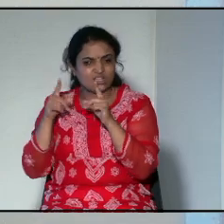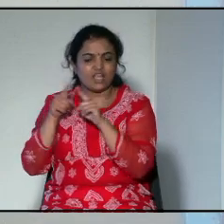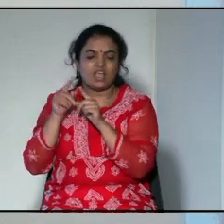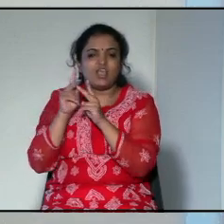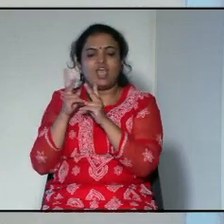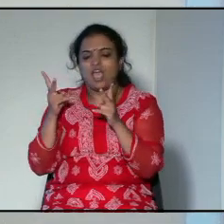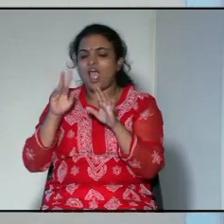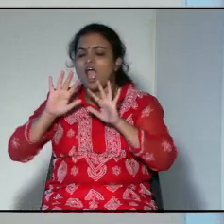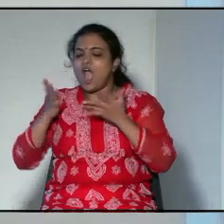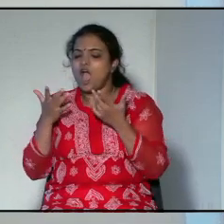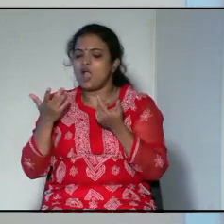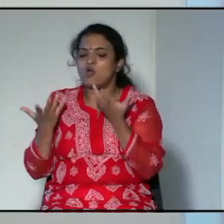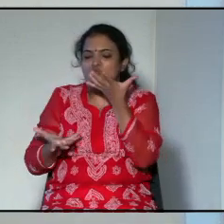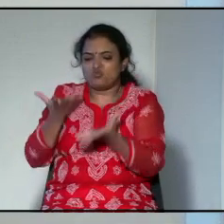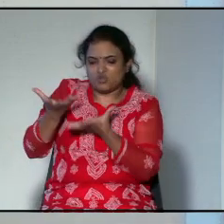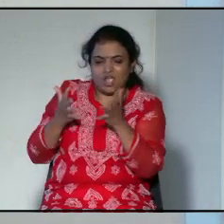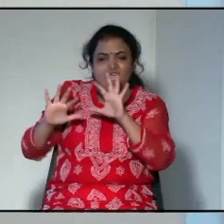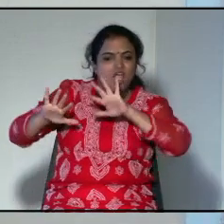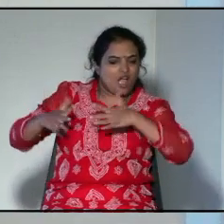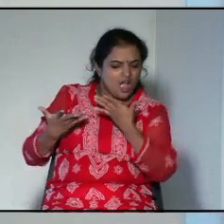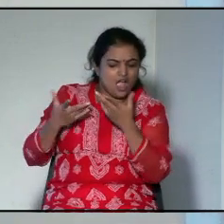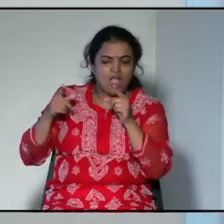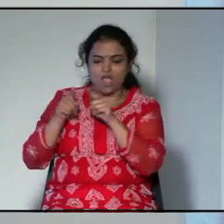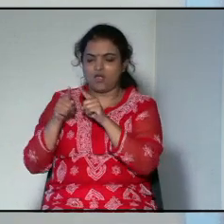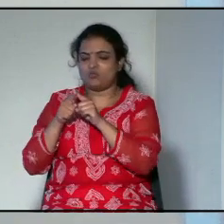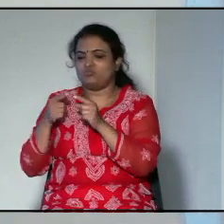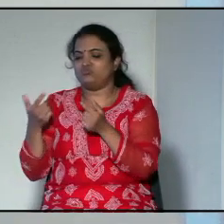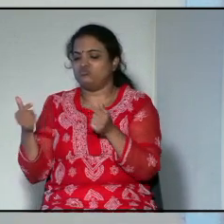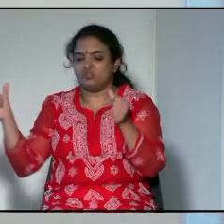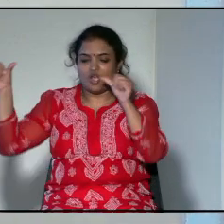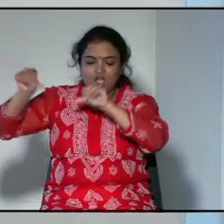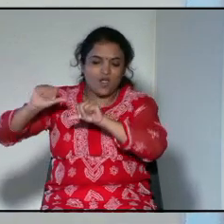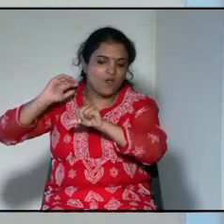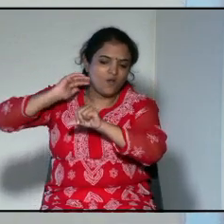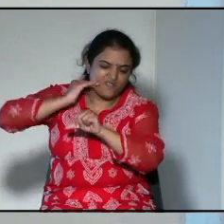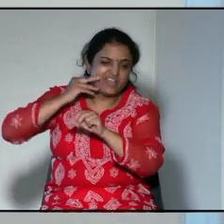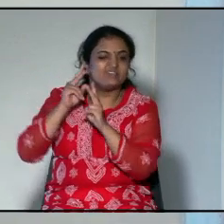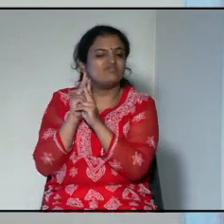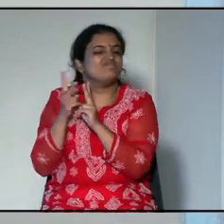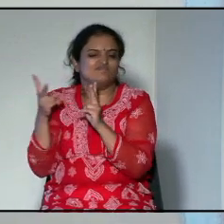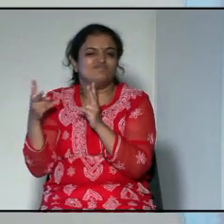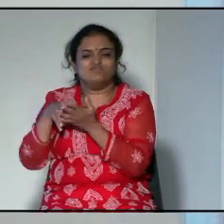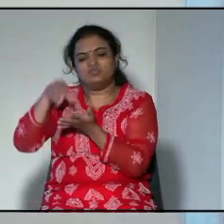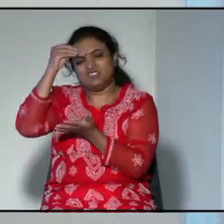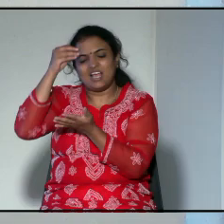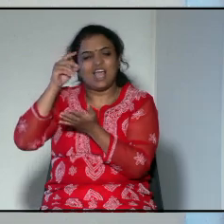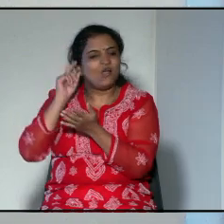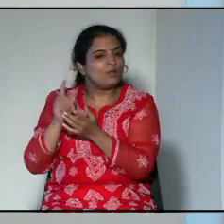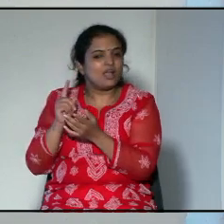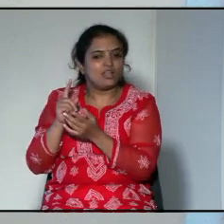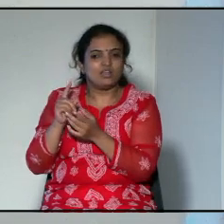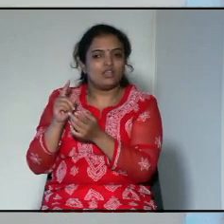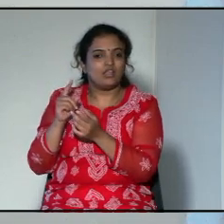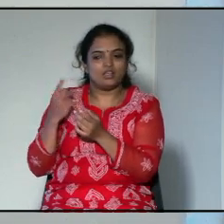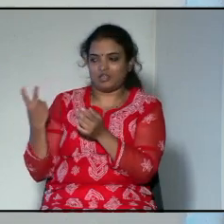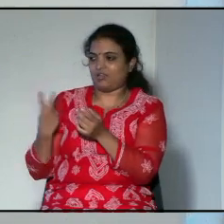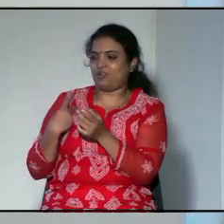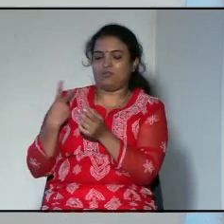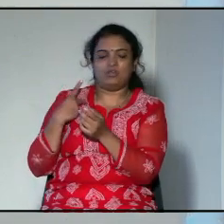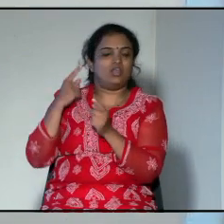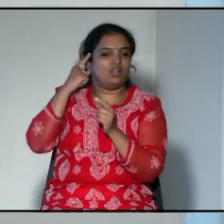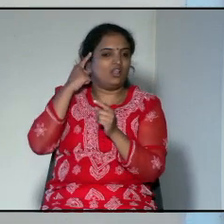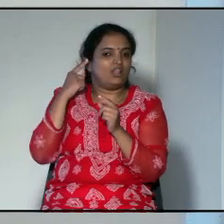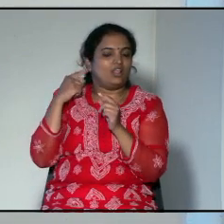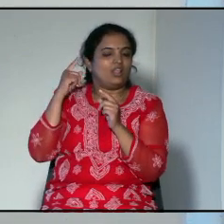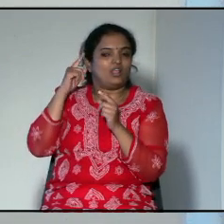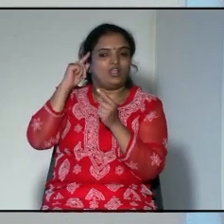in. For both mentor and researcher, it was an unusual choice. Professor Nirmal Kumar